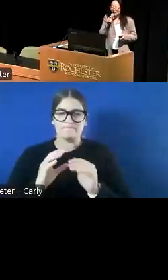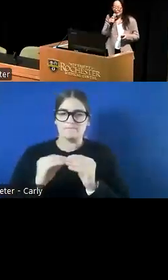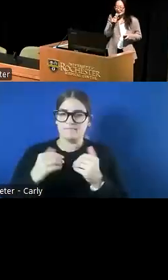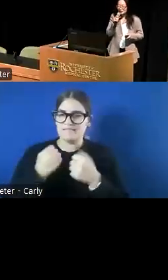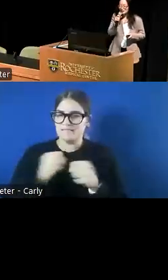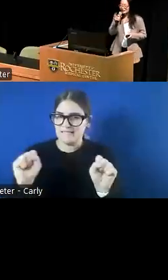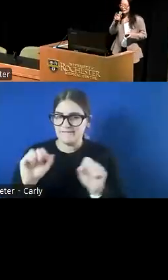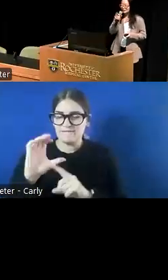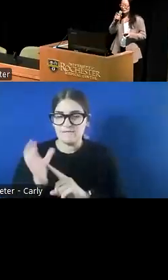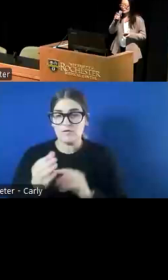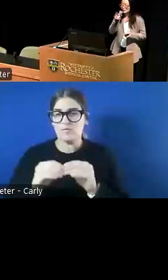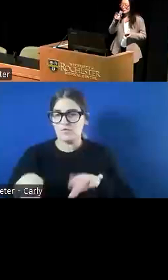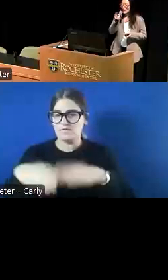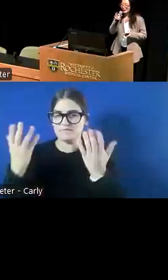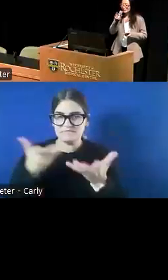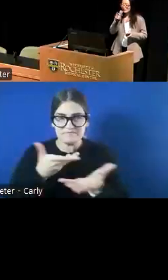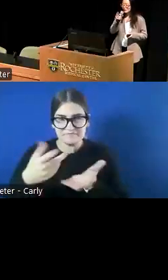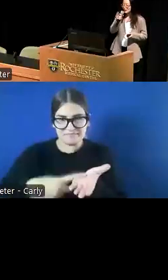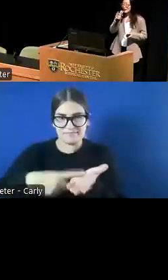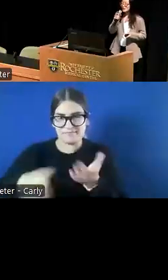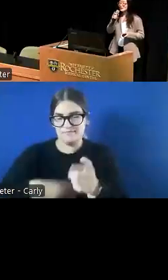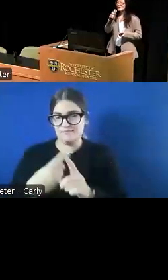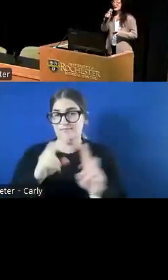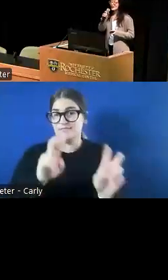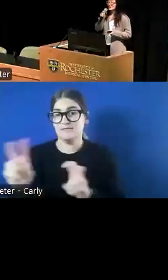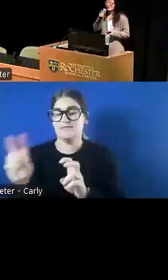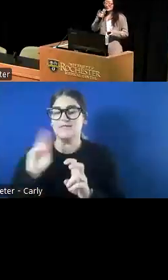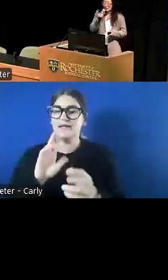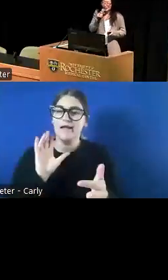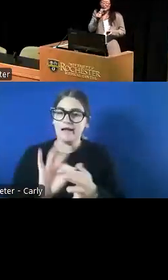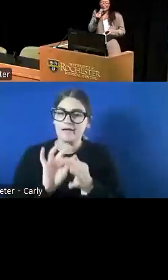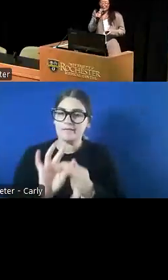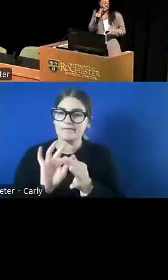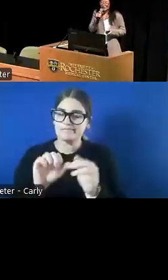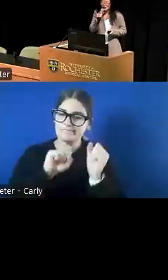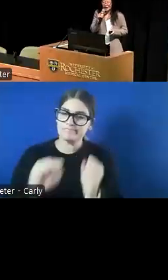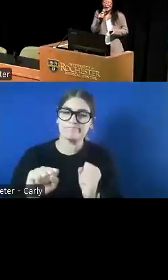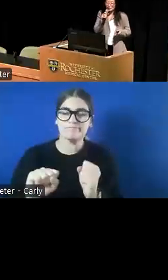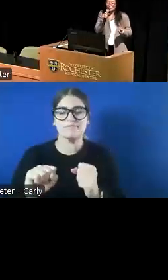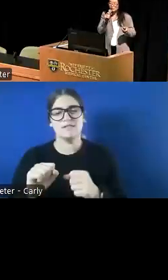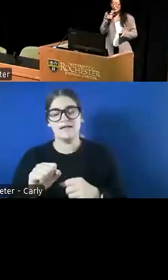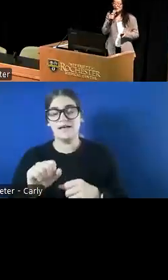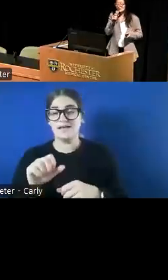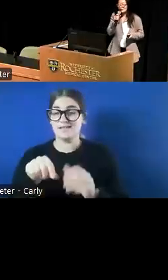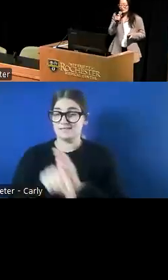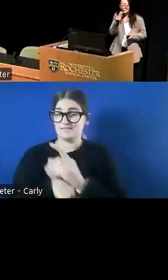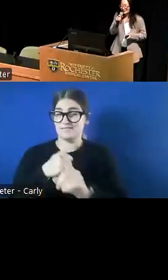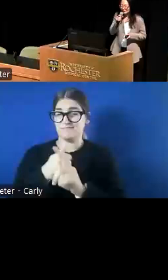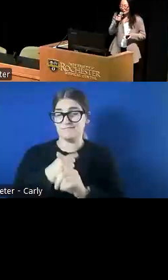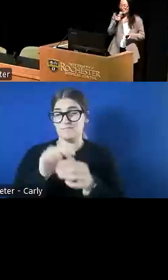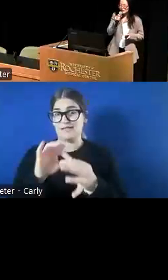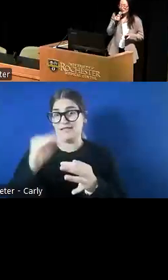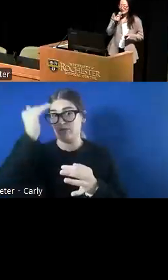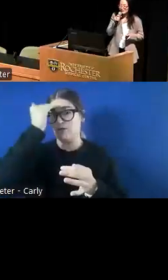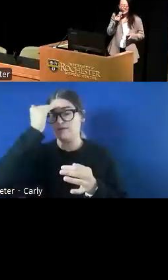have conversations about these issues and build social connections and suicide-related knowledge. So we want to bring this to the Korean American